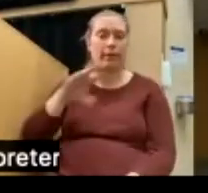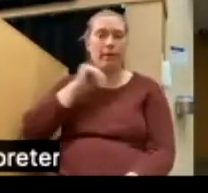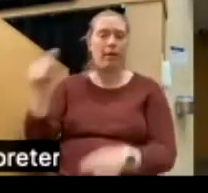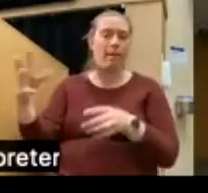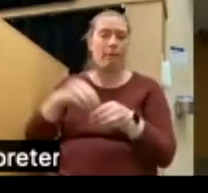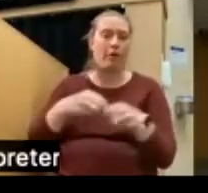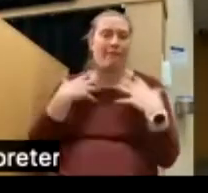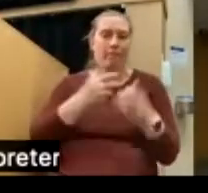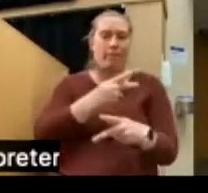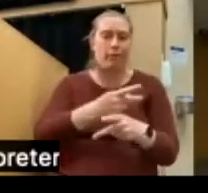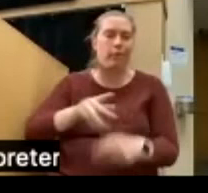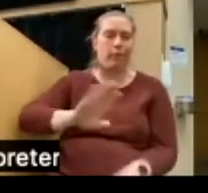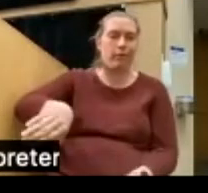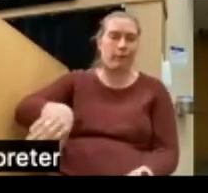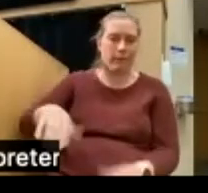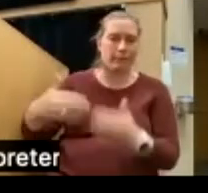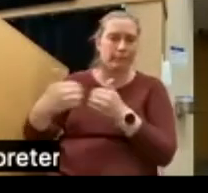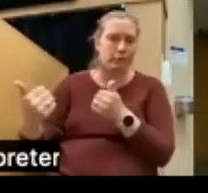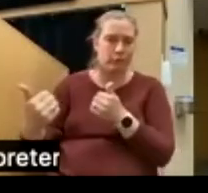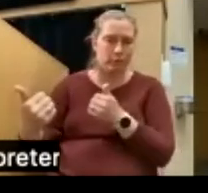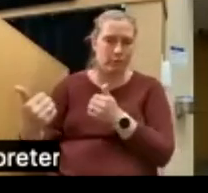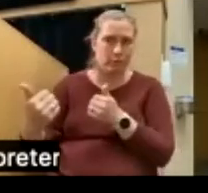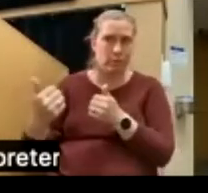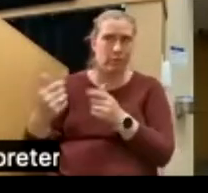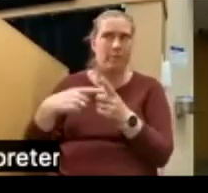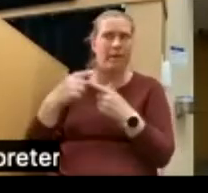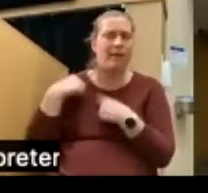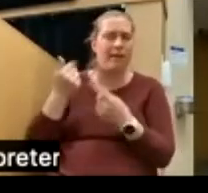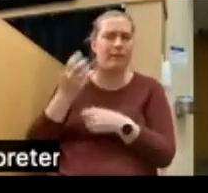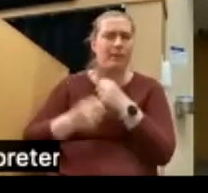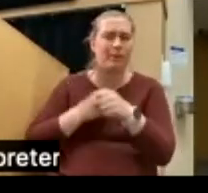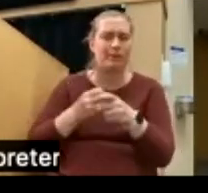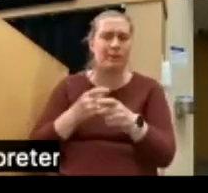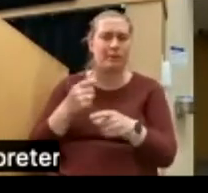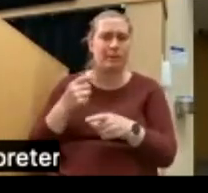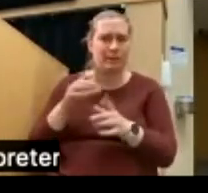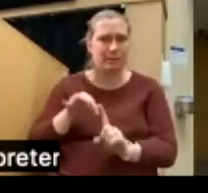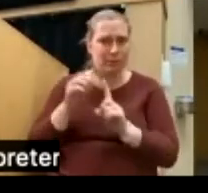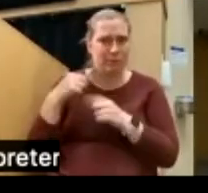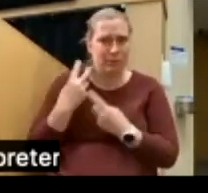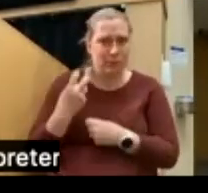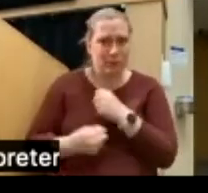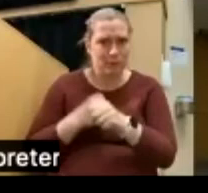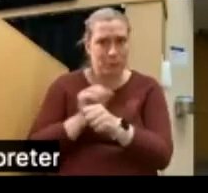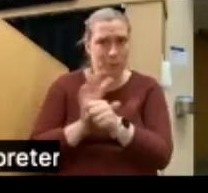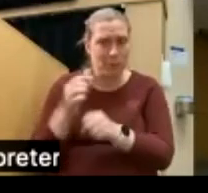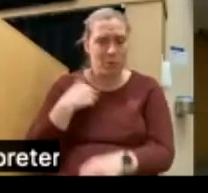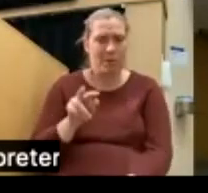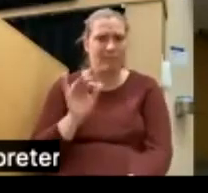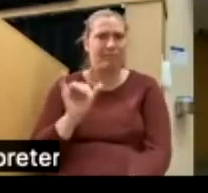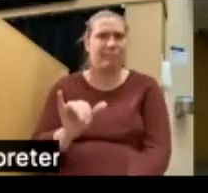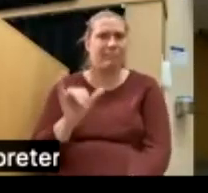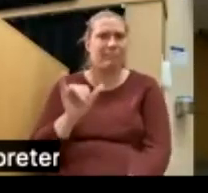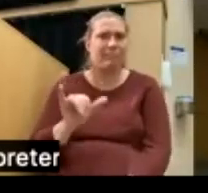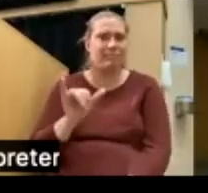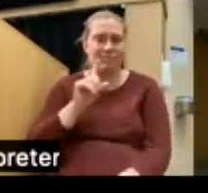side, but we've also over the last 2 years really come to appreciate how this is. So let's just talk about that for a second. So